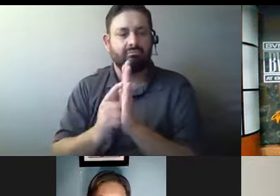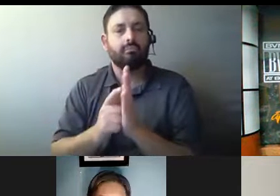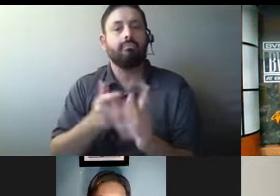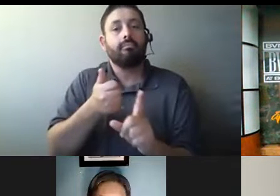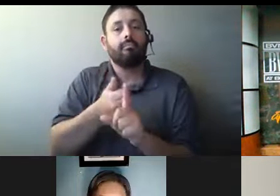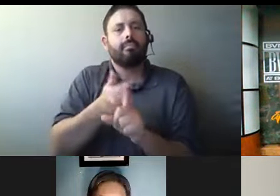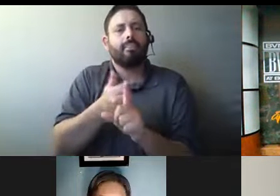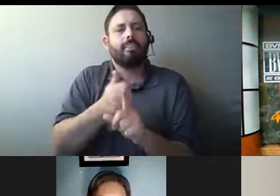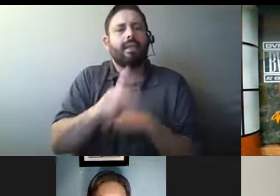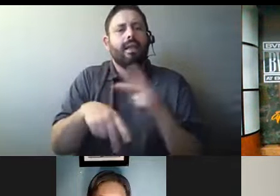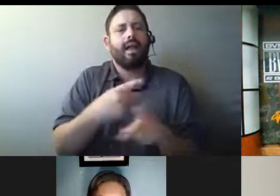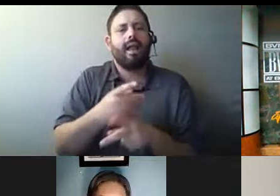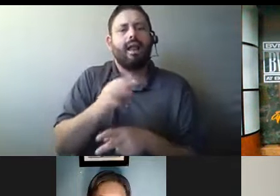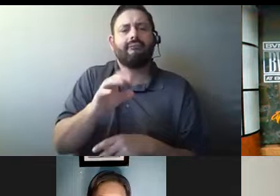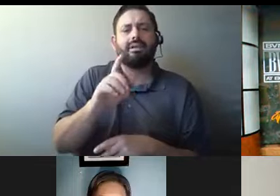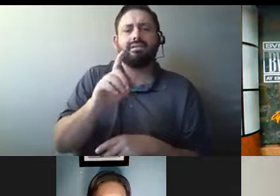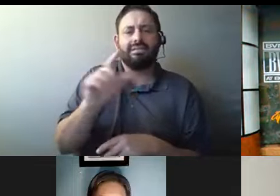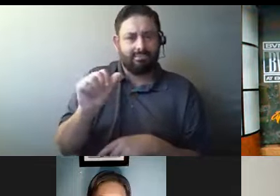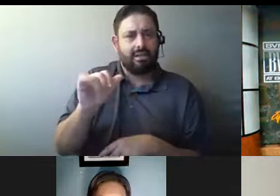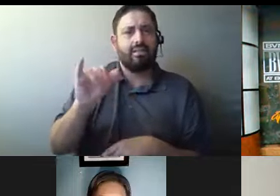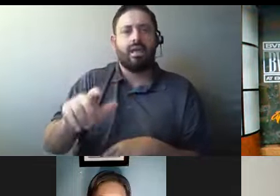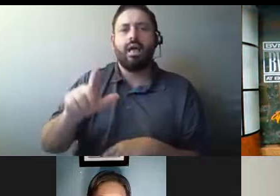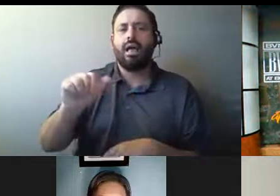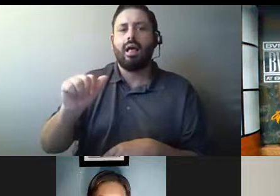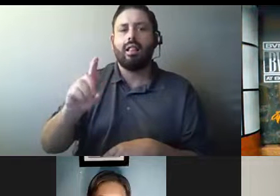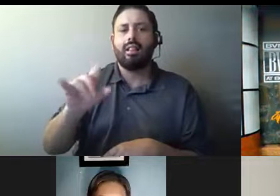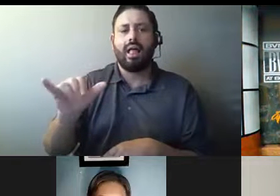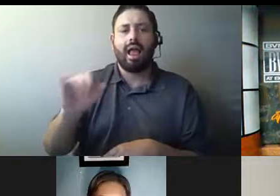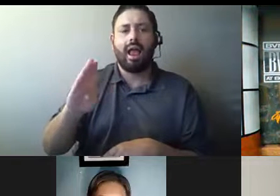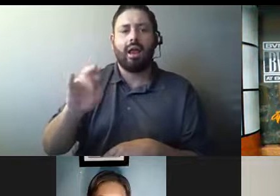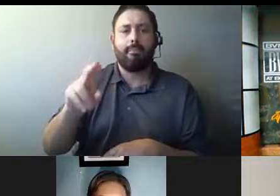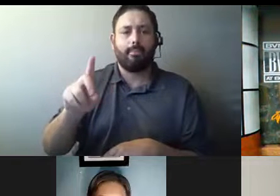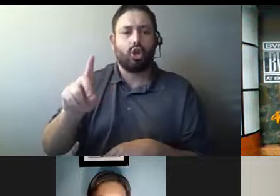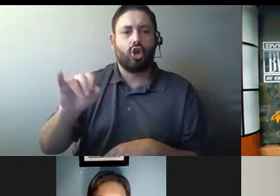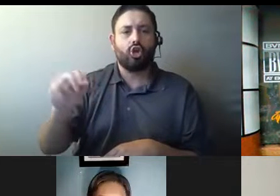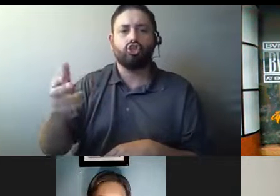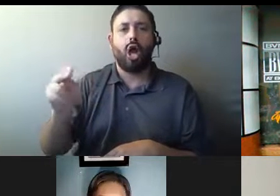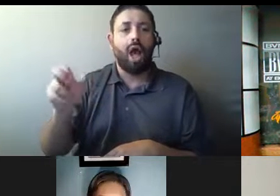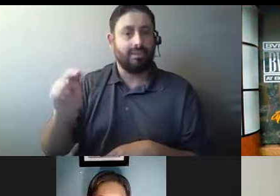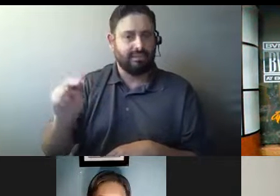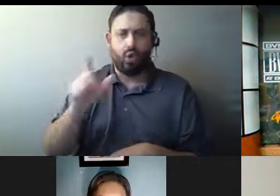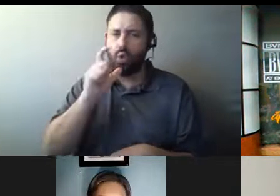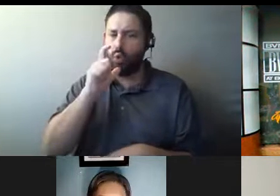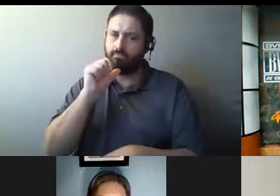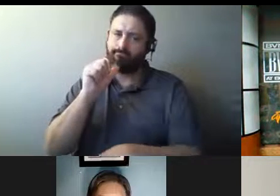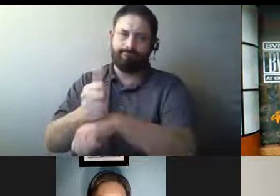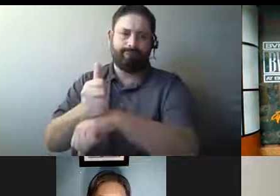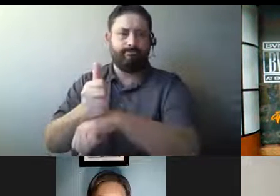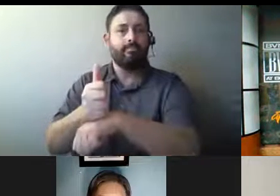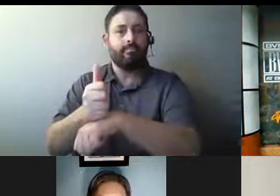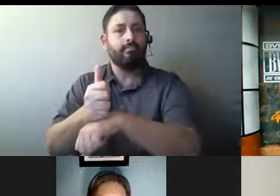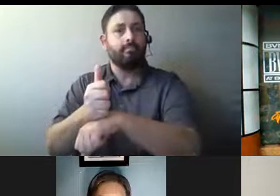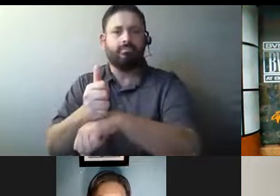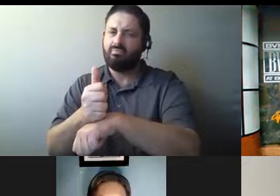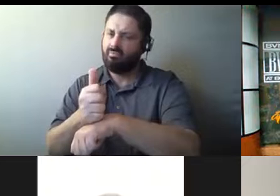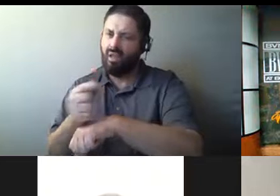type of disabilities that Lady Bird Johnson, I think, was the first who put that into place, especially around the